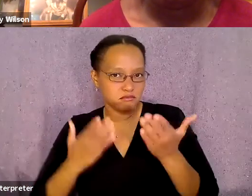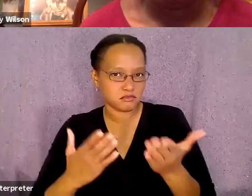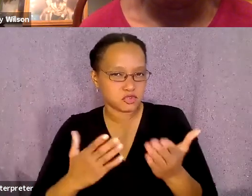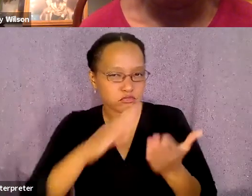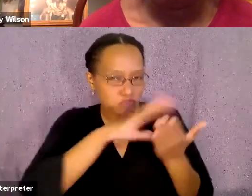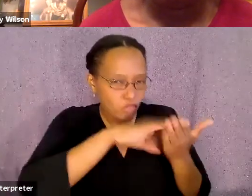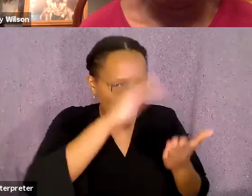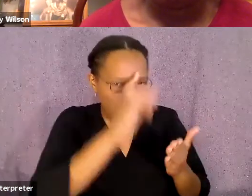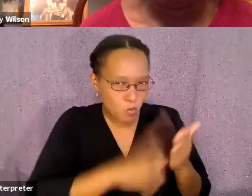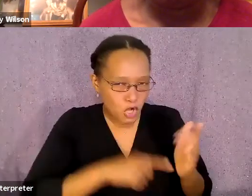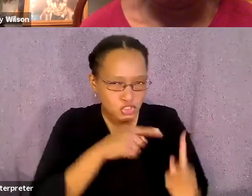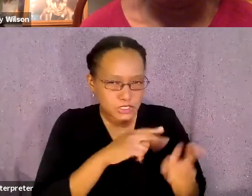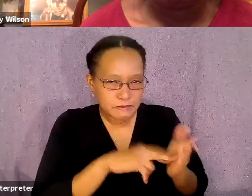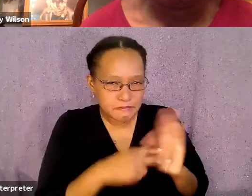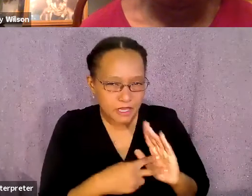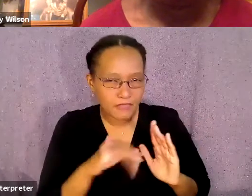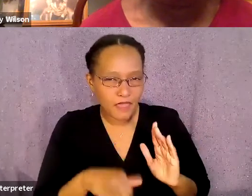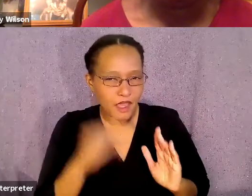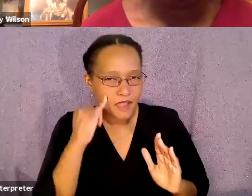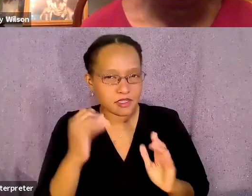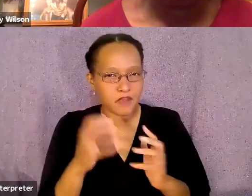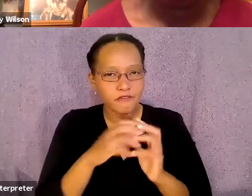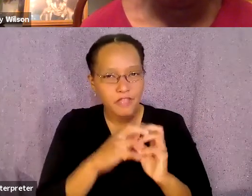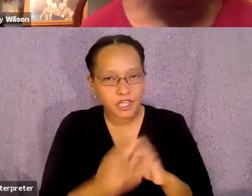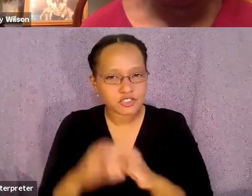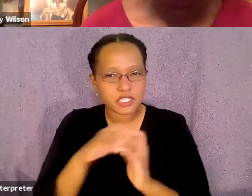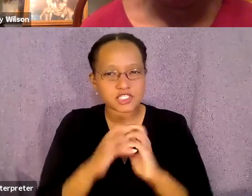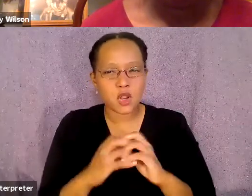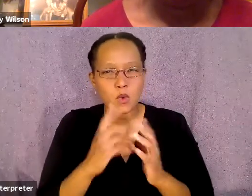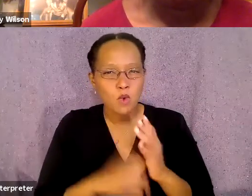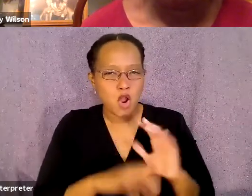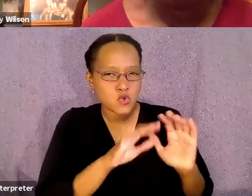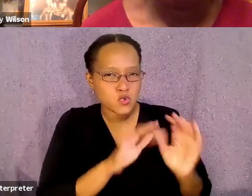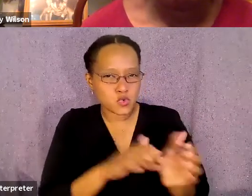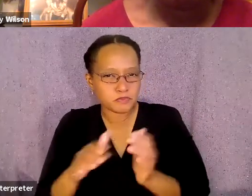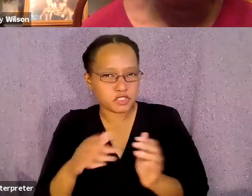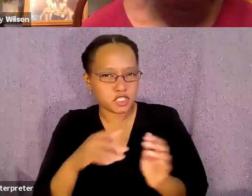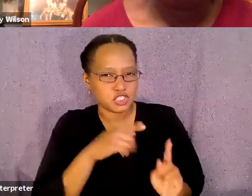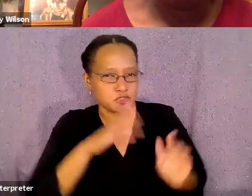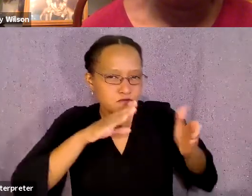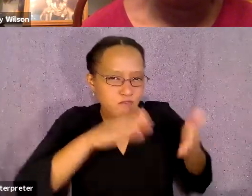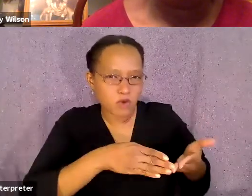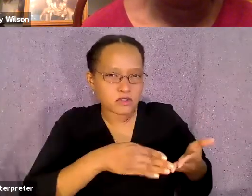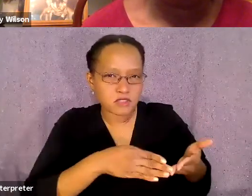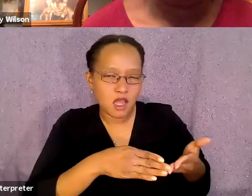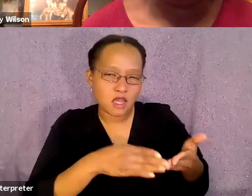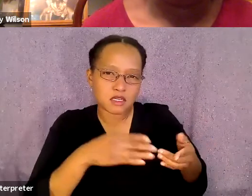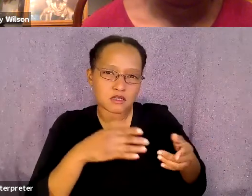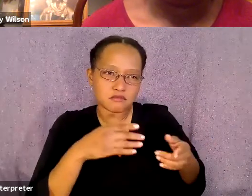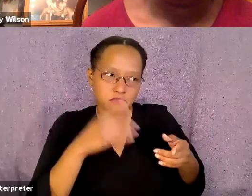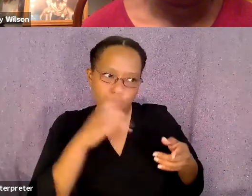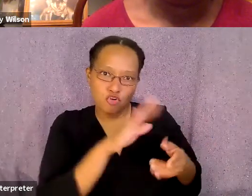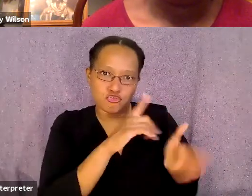meant by intersectionality. What was the group that she centered in her body of work when that